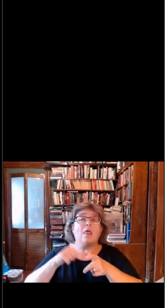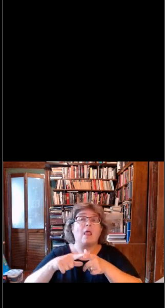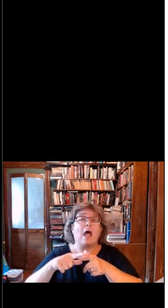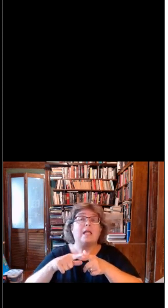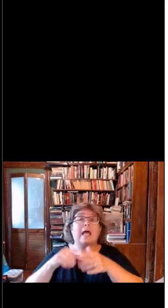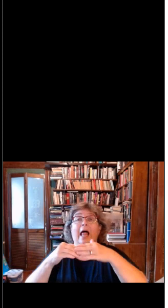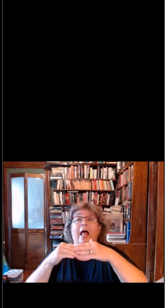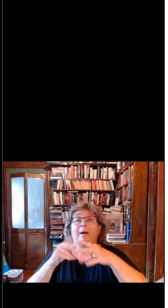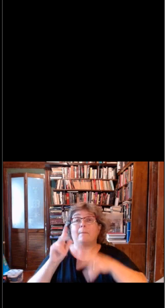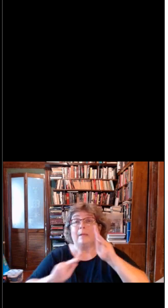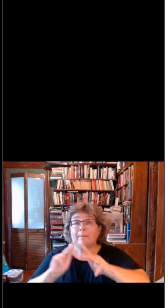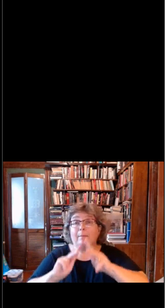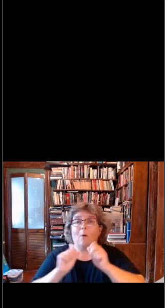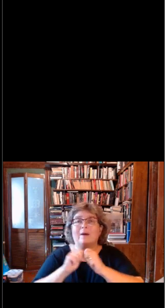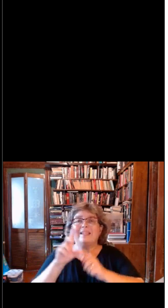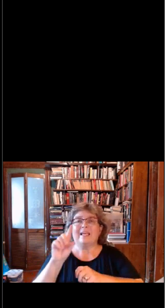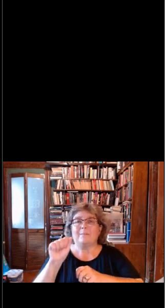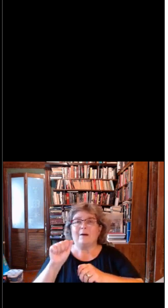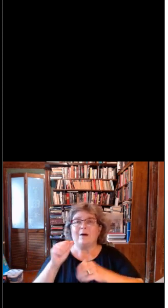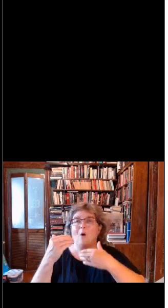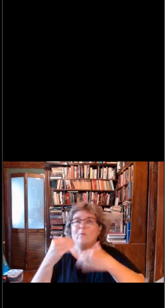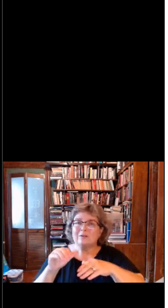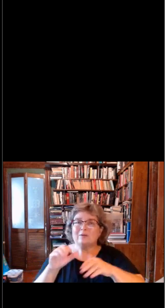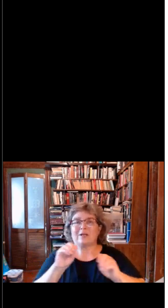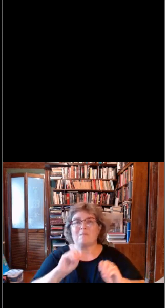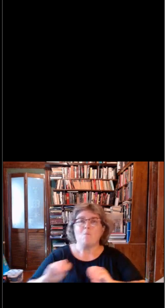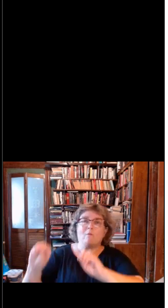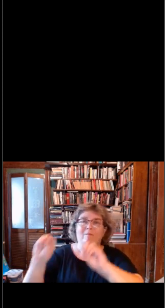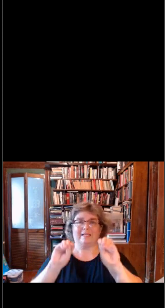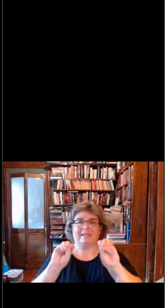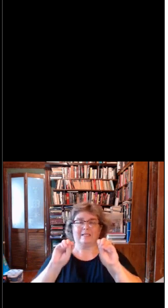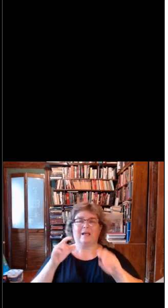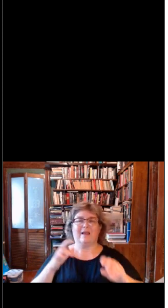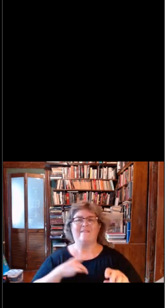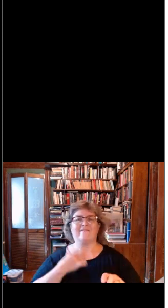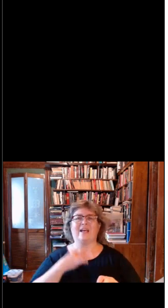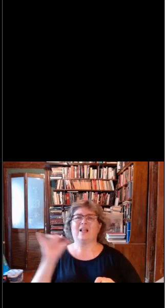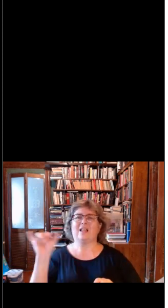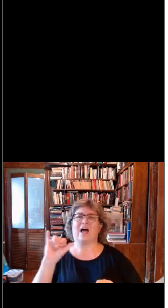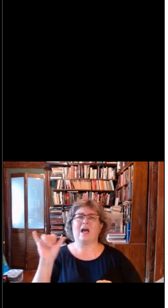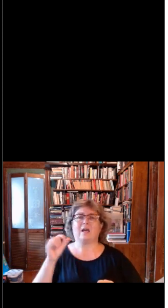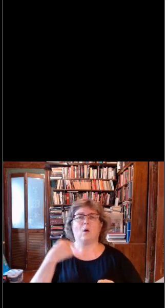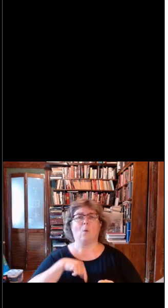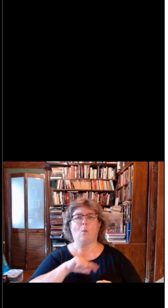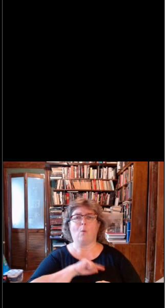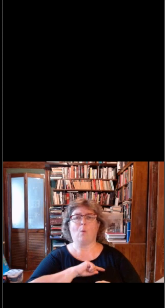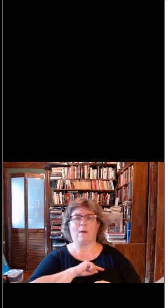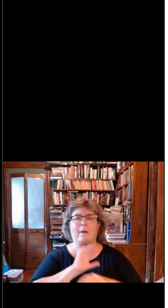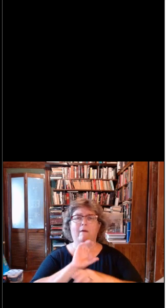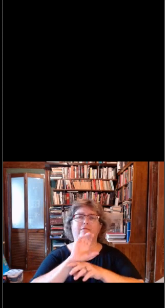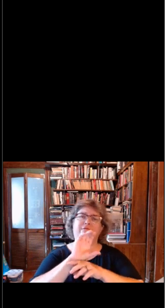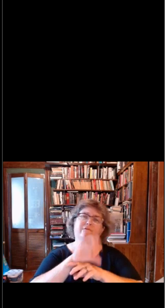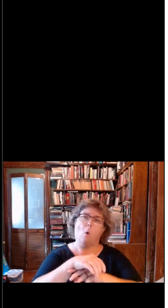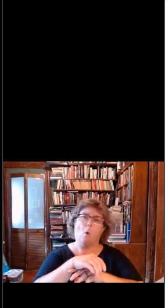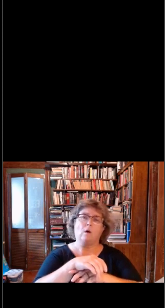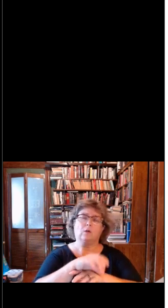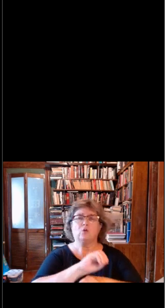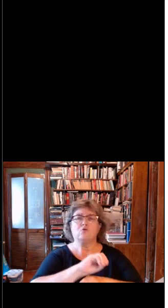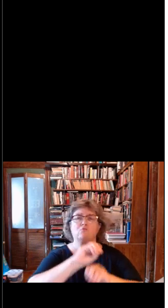disabilities have. And, you know, it almost feels like we're being forced to